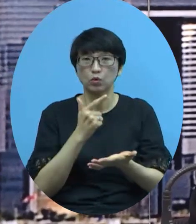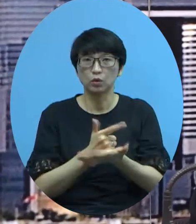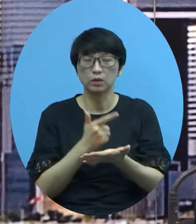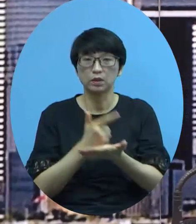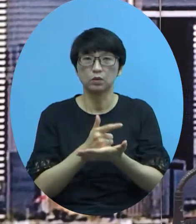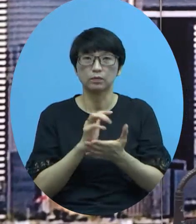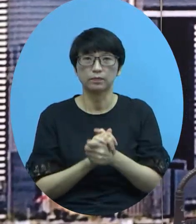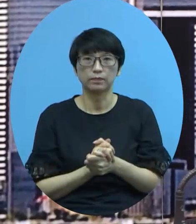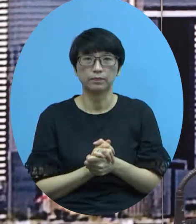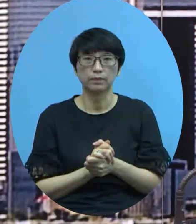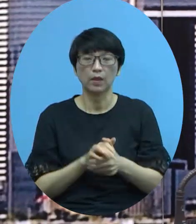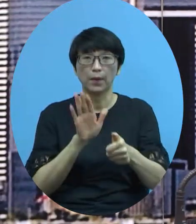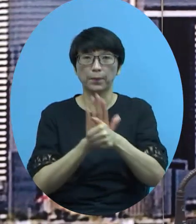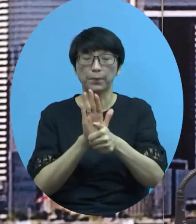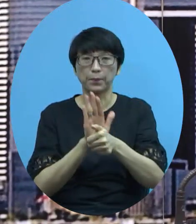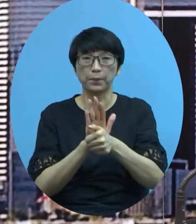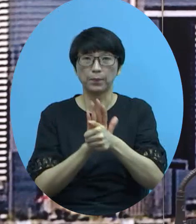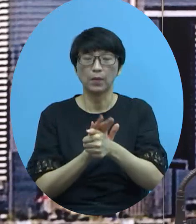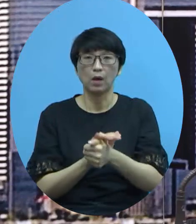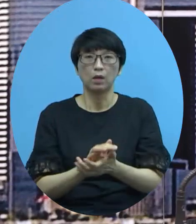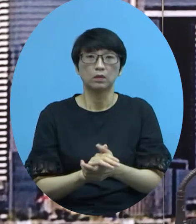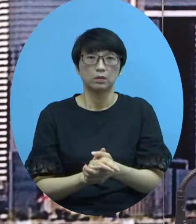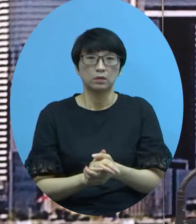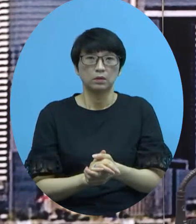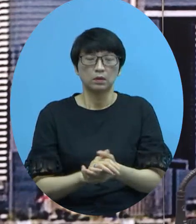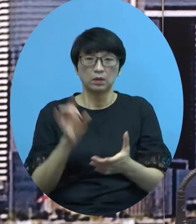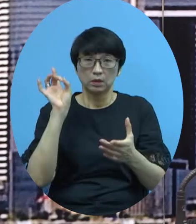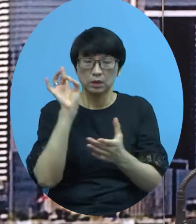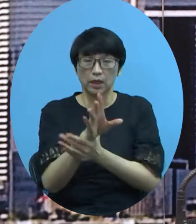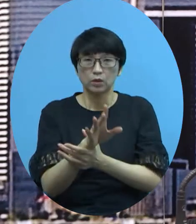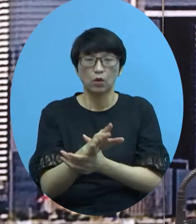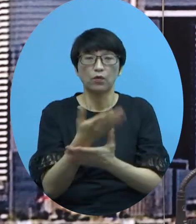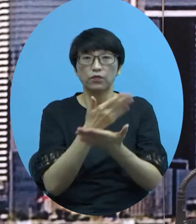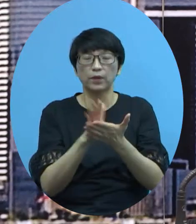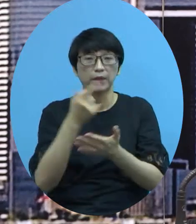early detection, diagnosis, and management of the infected patients.